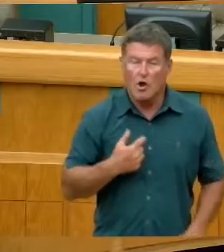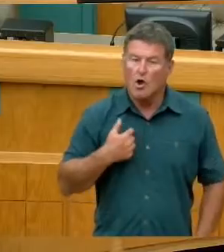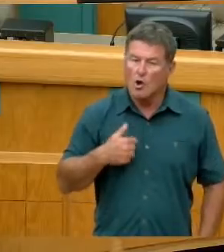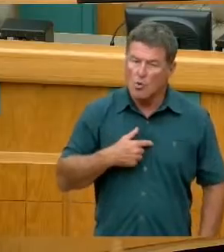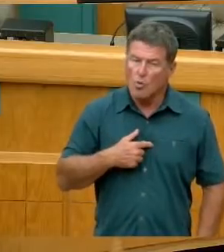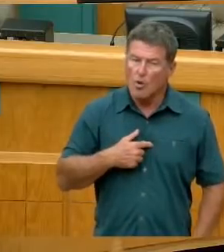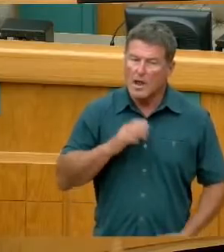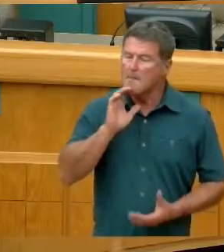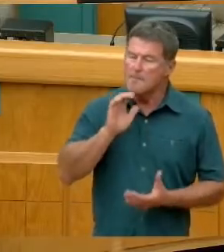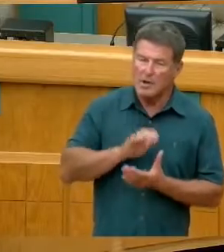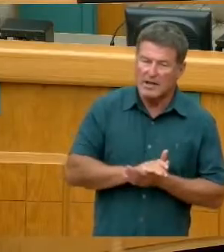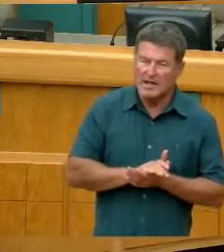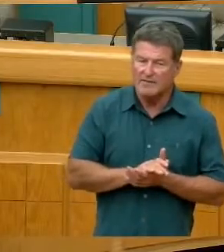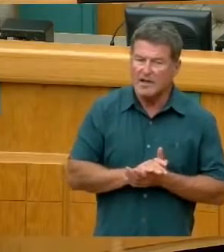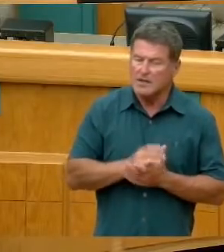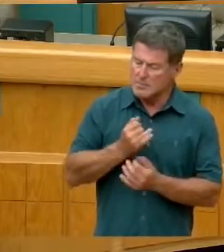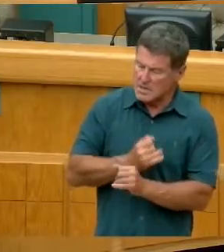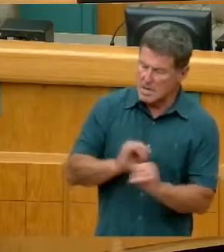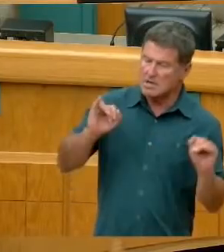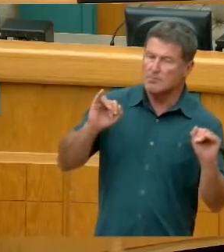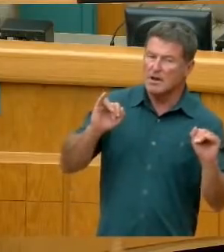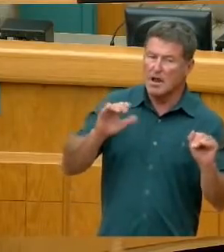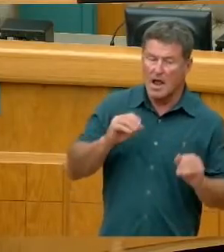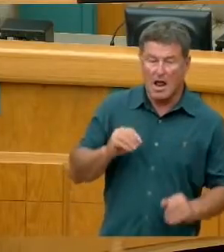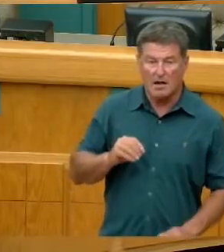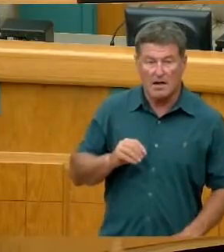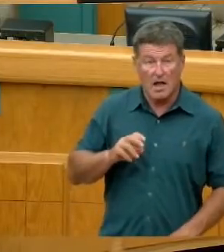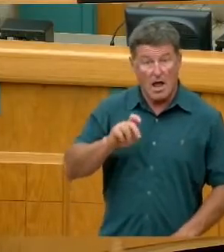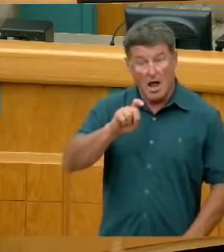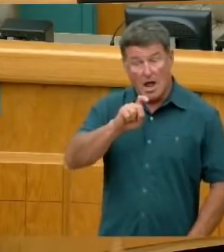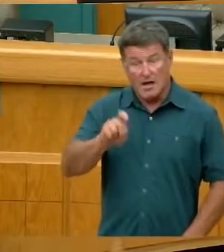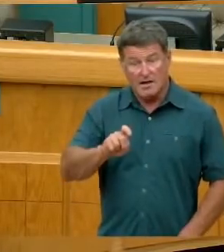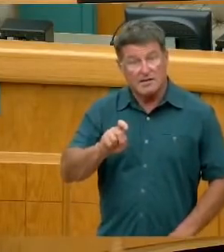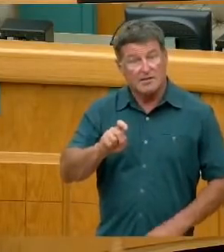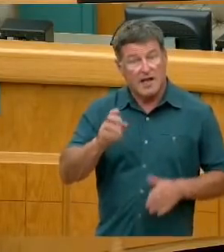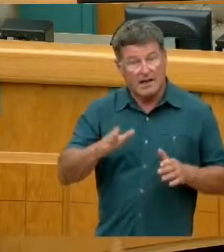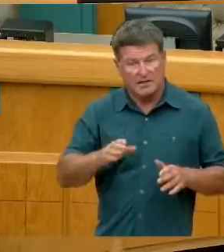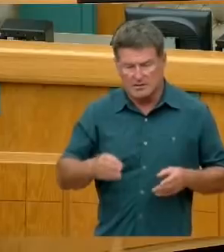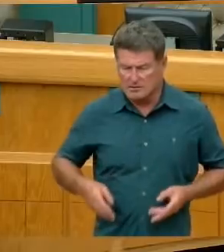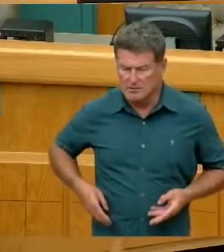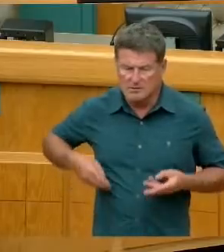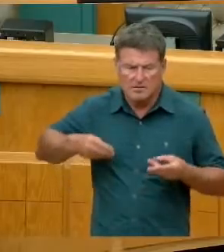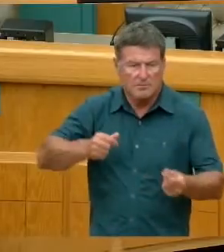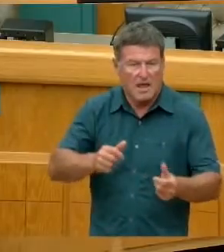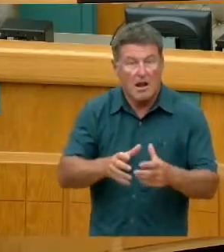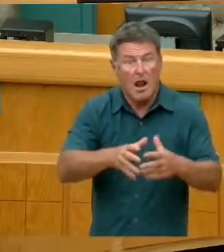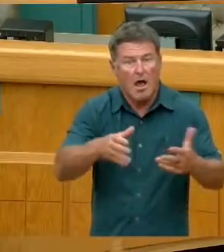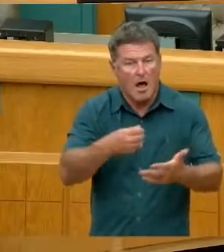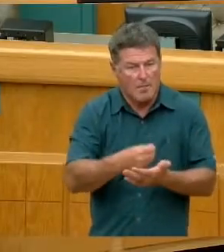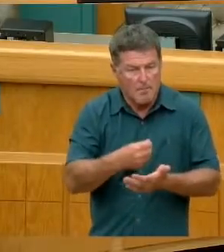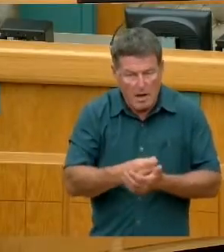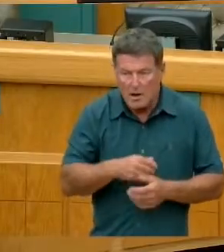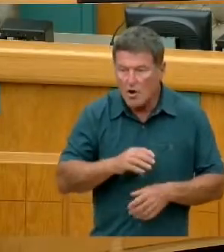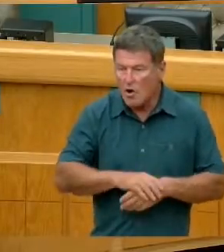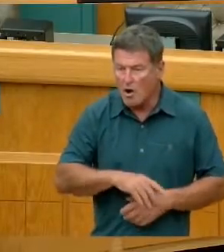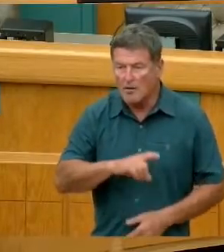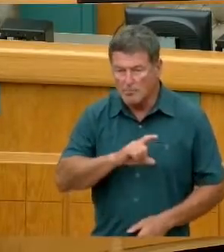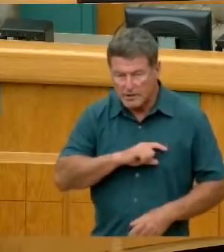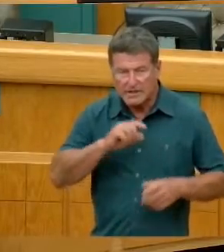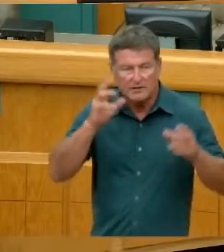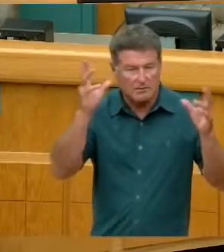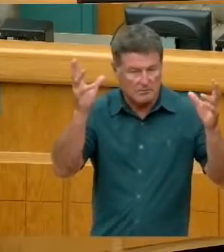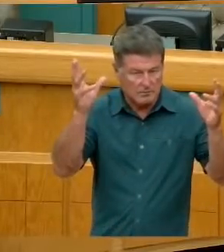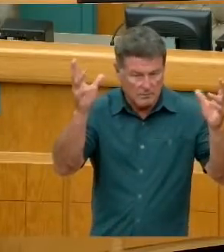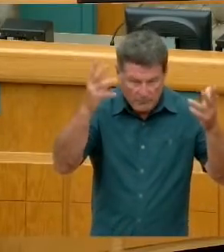own values of self-sufficiency, and we invest deeply in our emergency capacity, and we have some